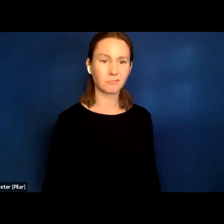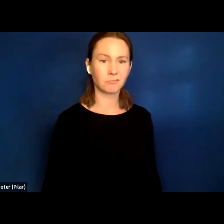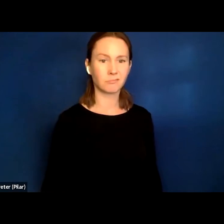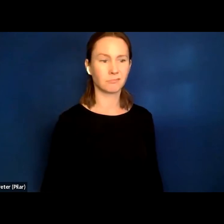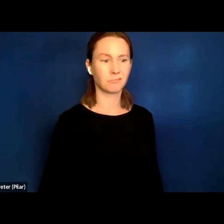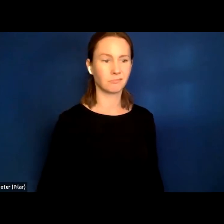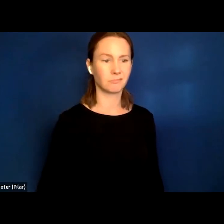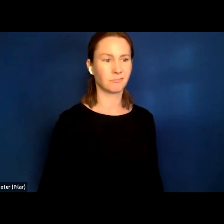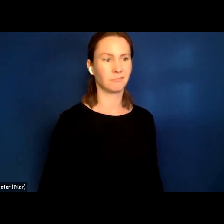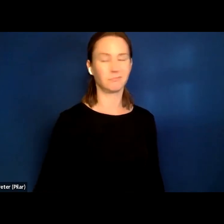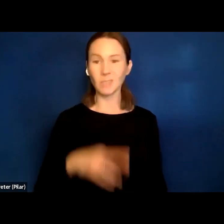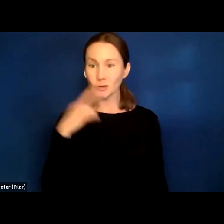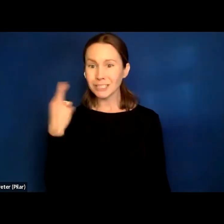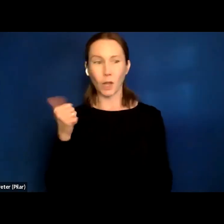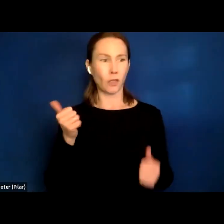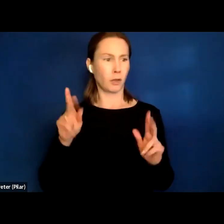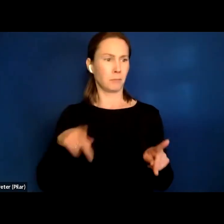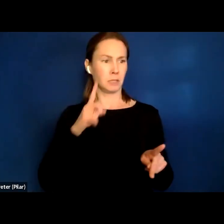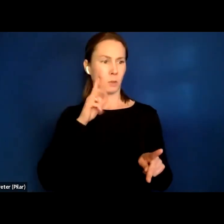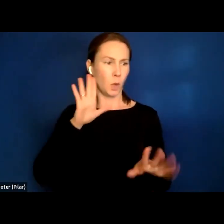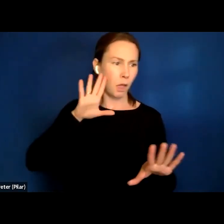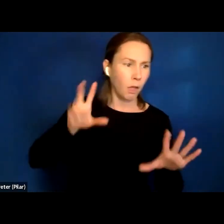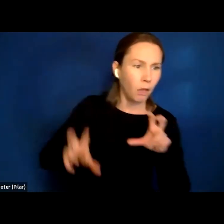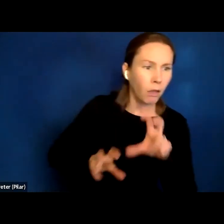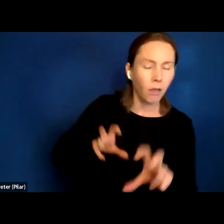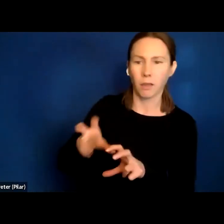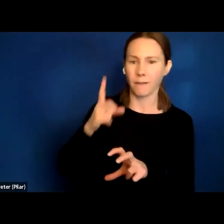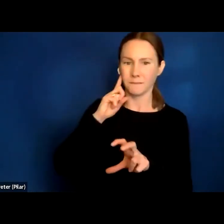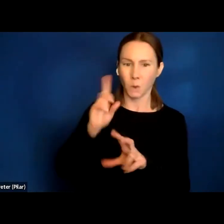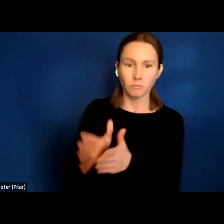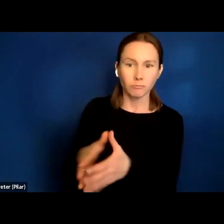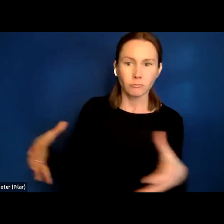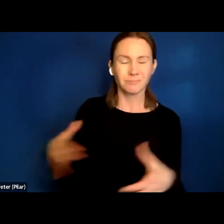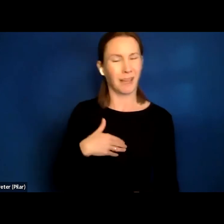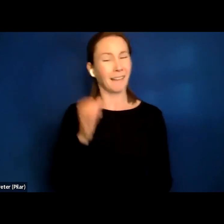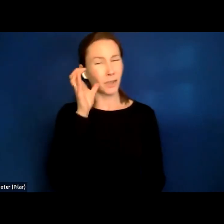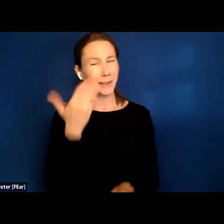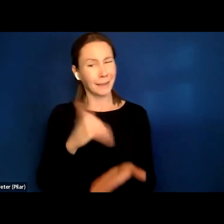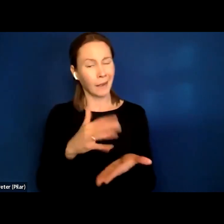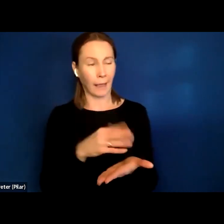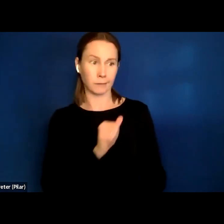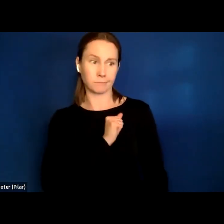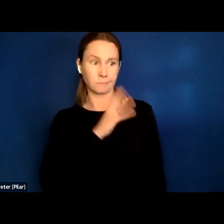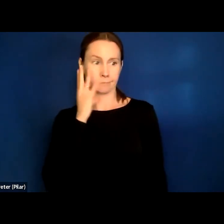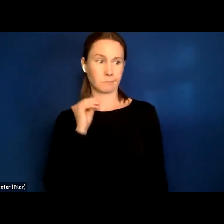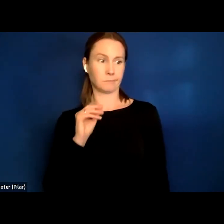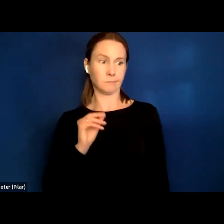someone else investing in your dream. But as I have heard multiple times and have witnessed it firsthand